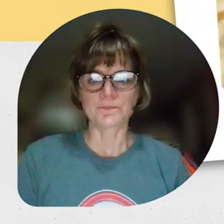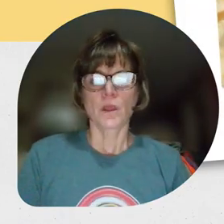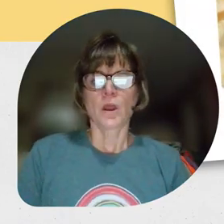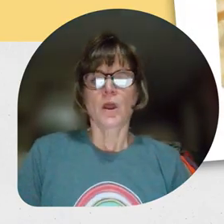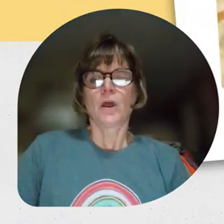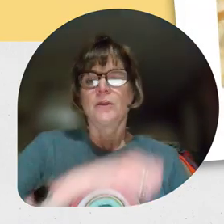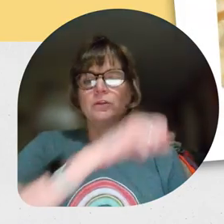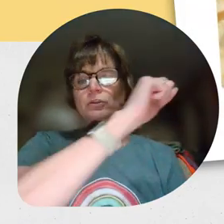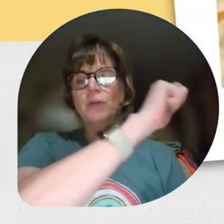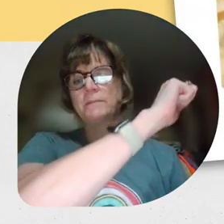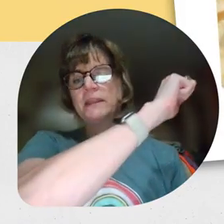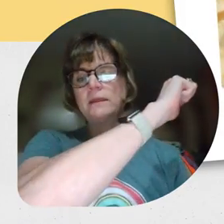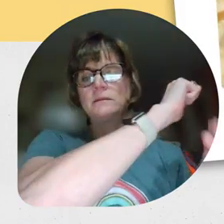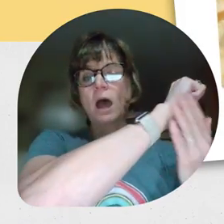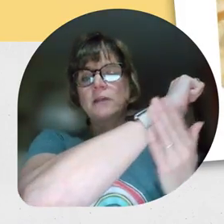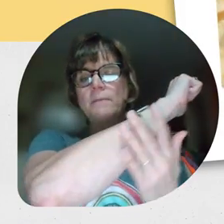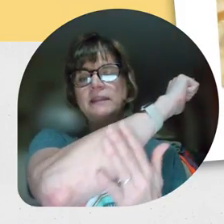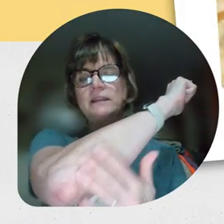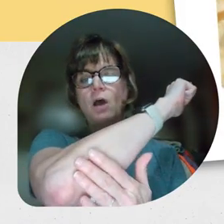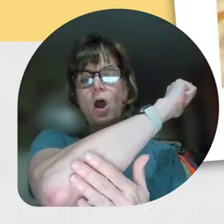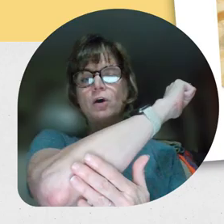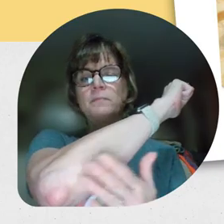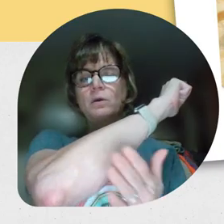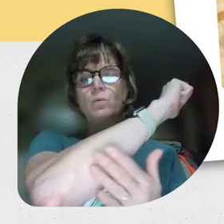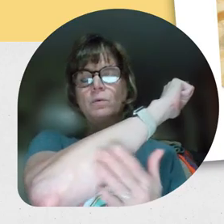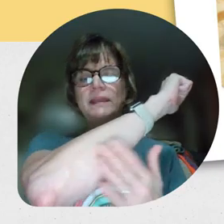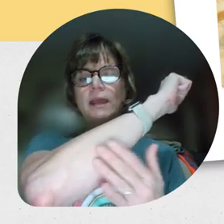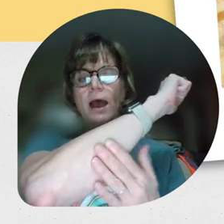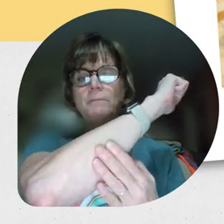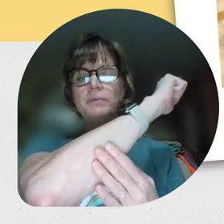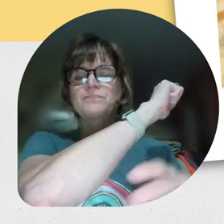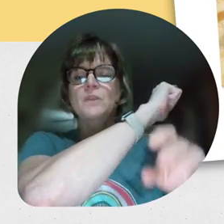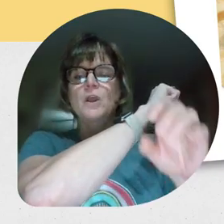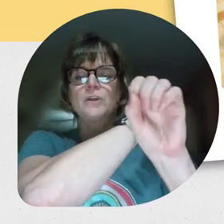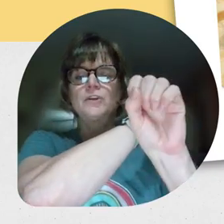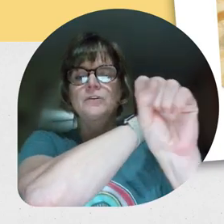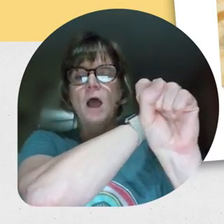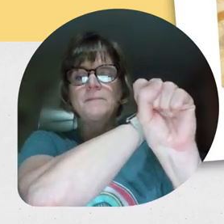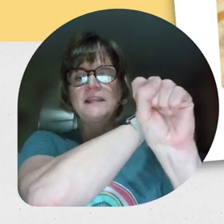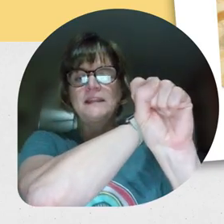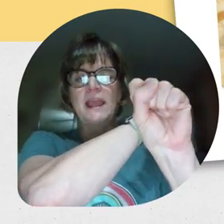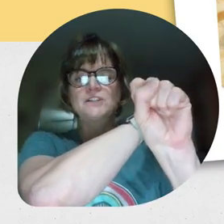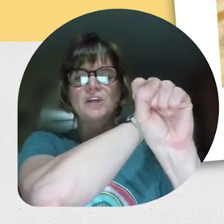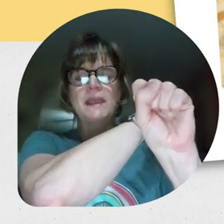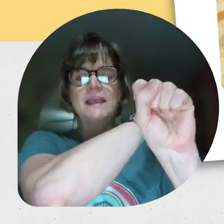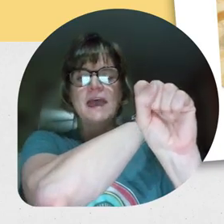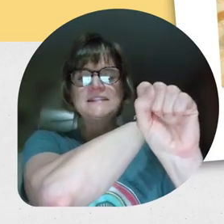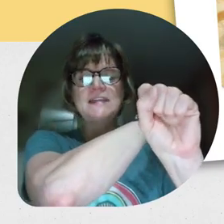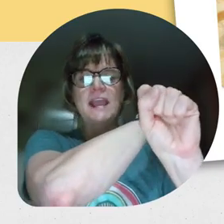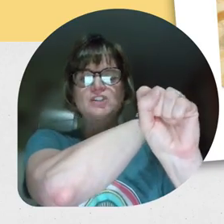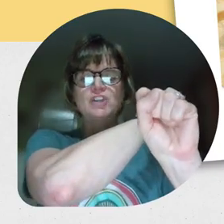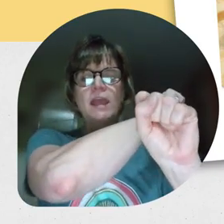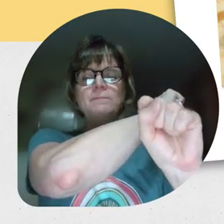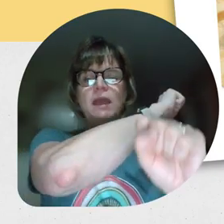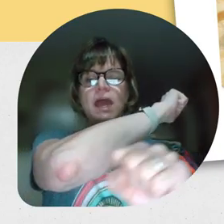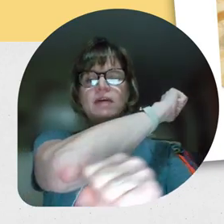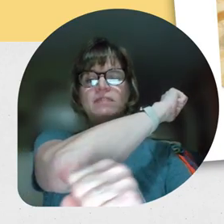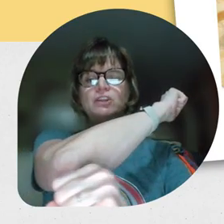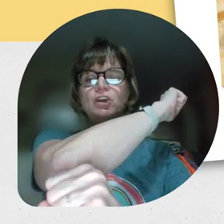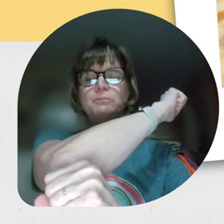Cracker. Your non-dominant arm will be up. Your dominant hand going to make an S hand